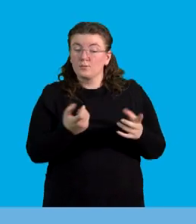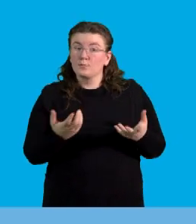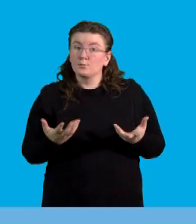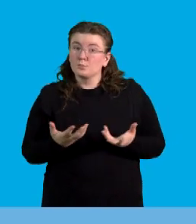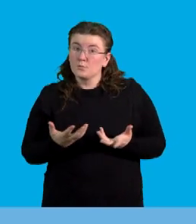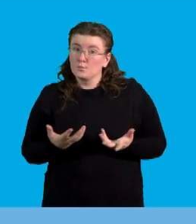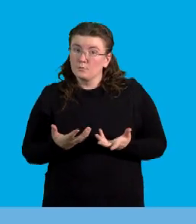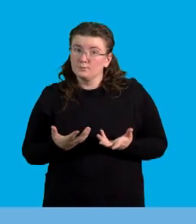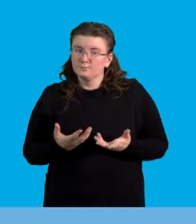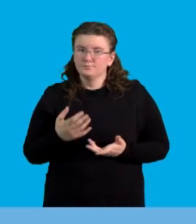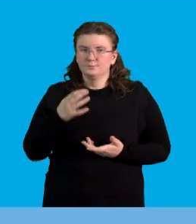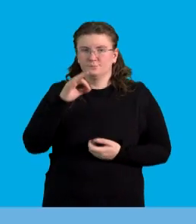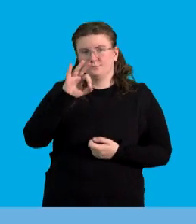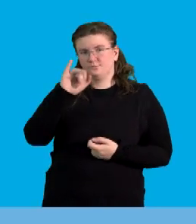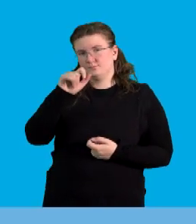of